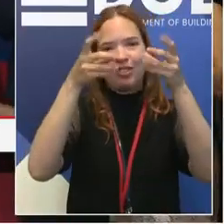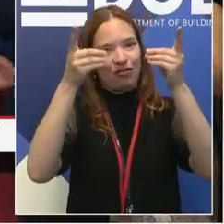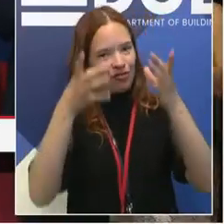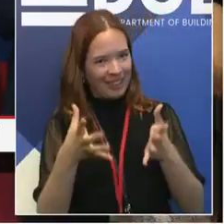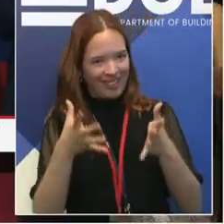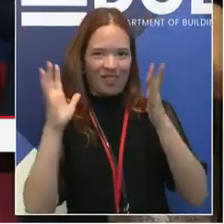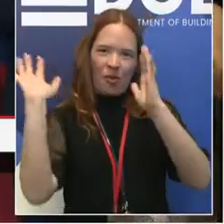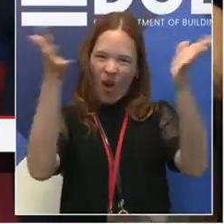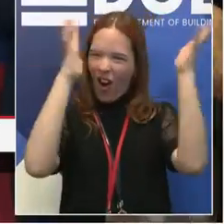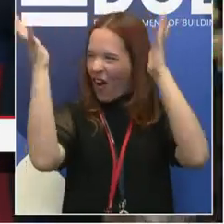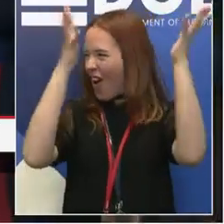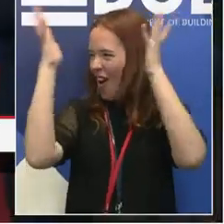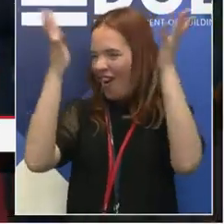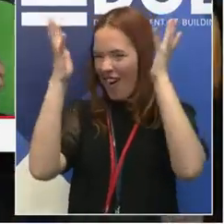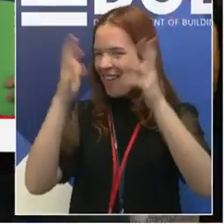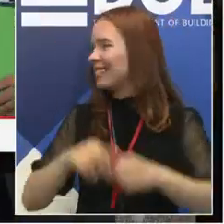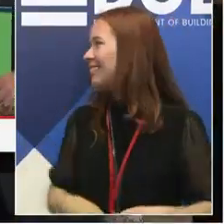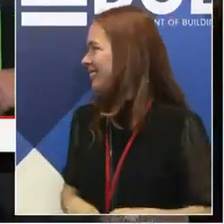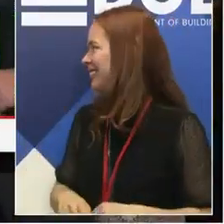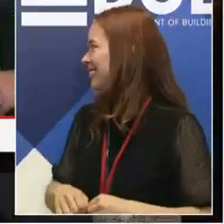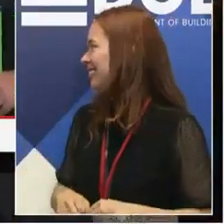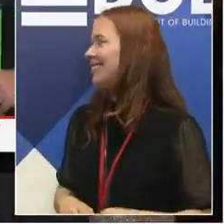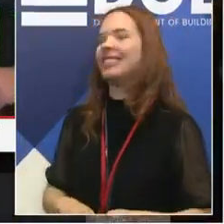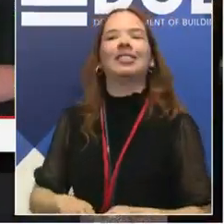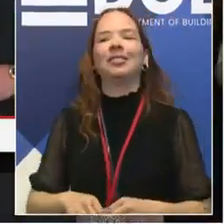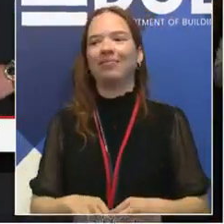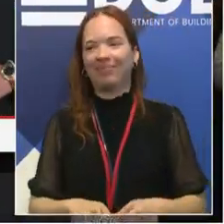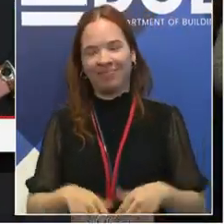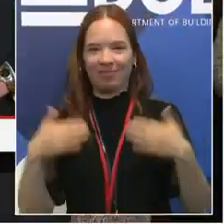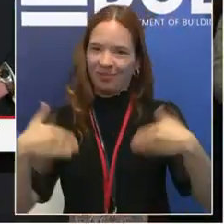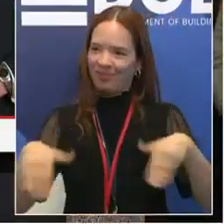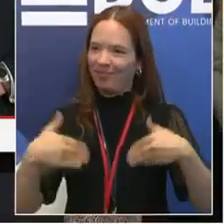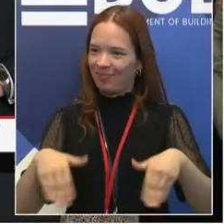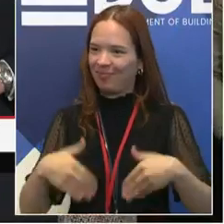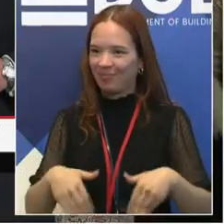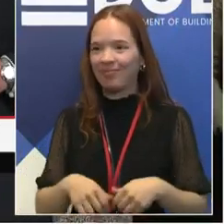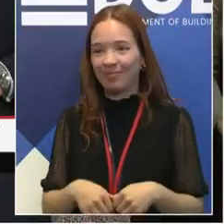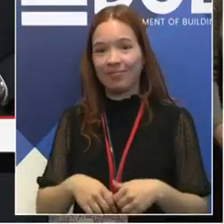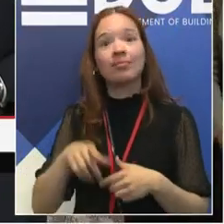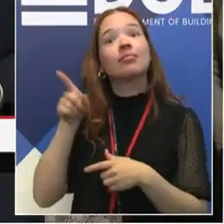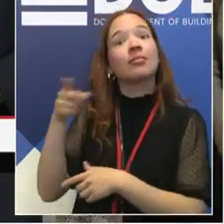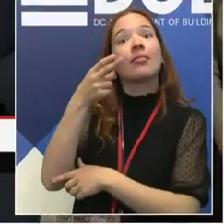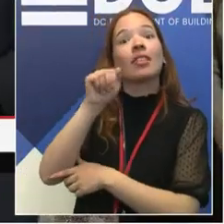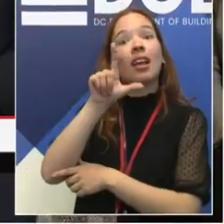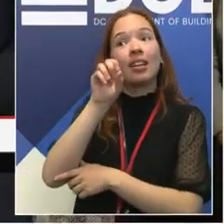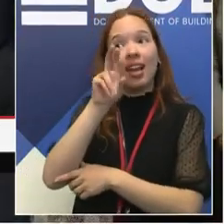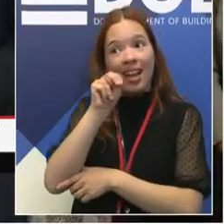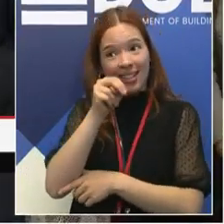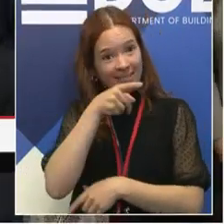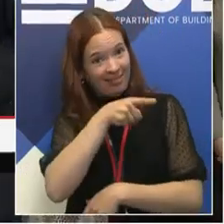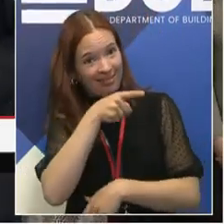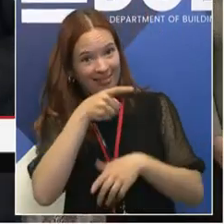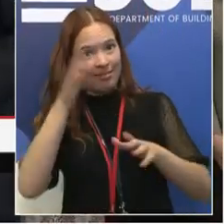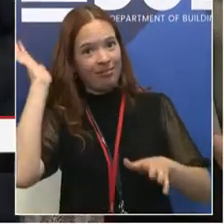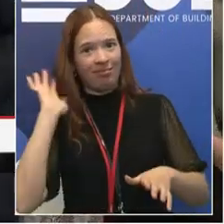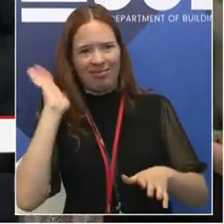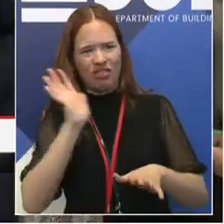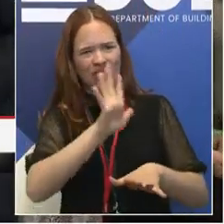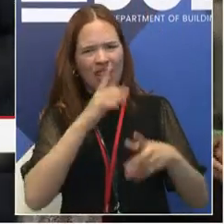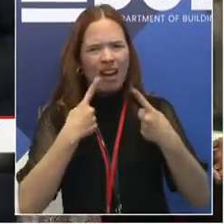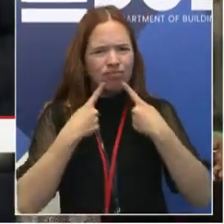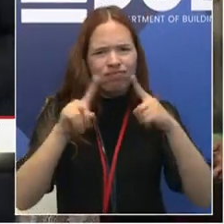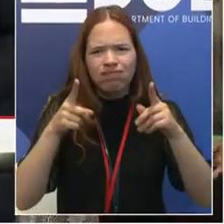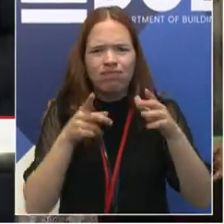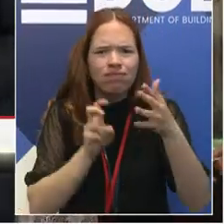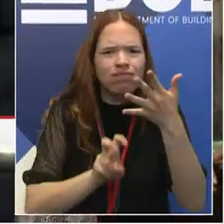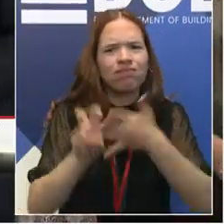Brian. Director Hanlon is an accomplished administrator, leader, and registered